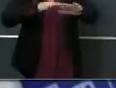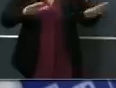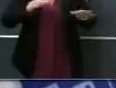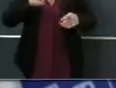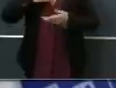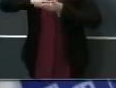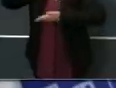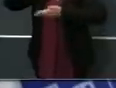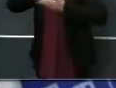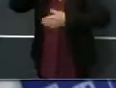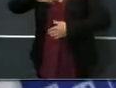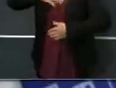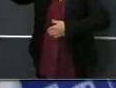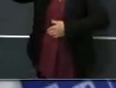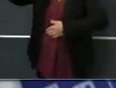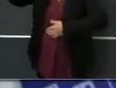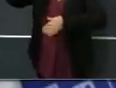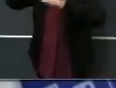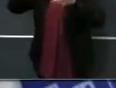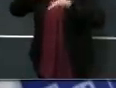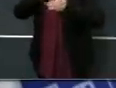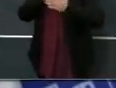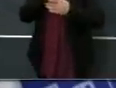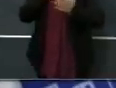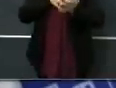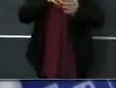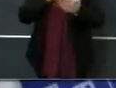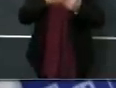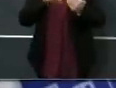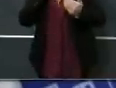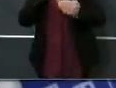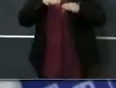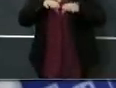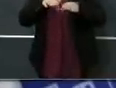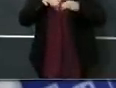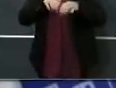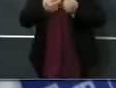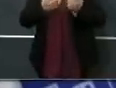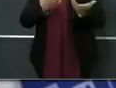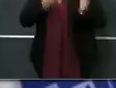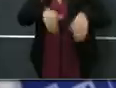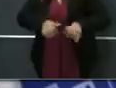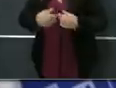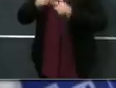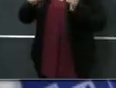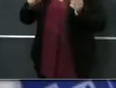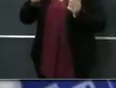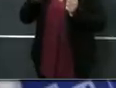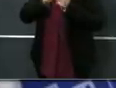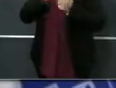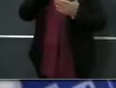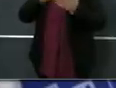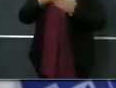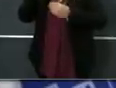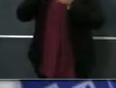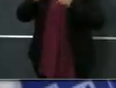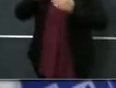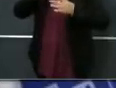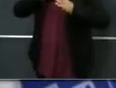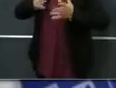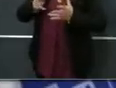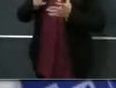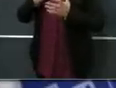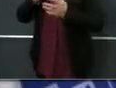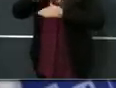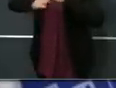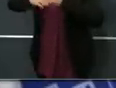older children, albeit one is on its last leg, and our home is a place where our kids can learn with full bellies and full hearts. But for